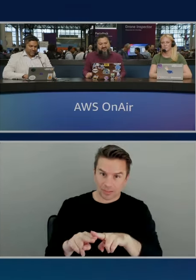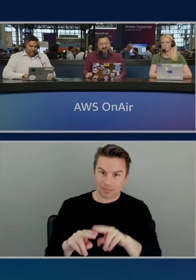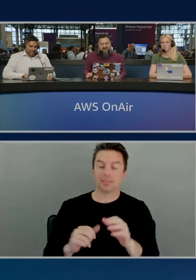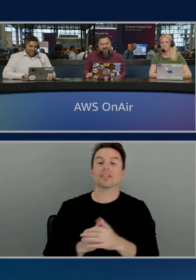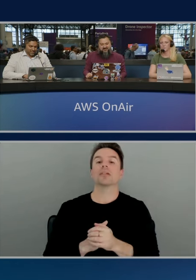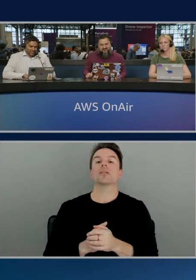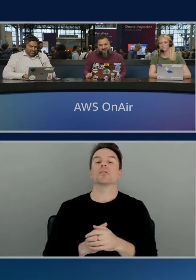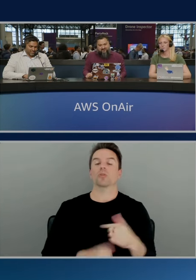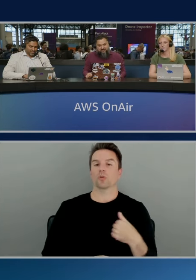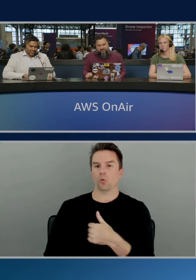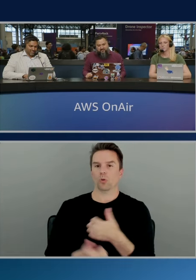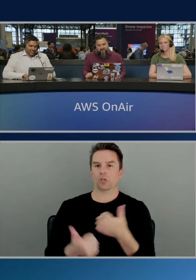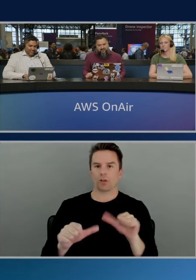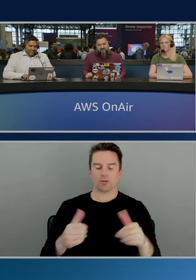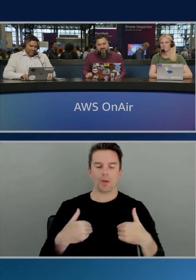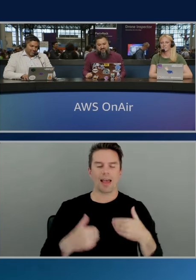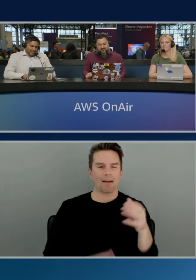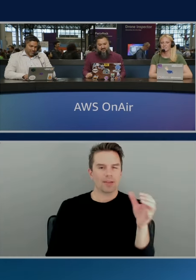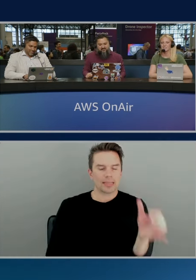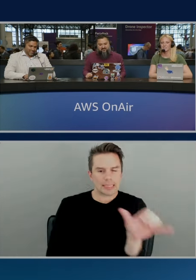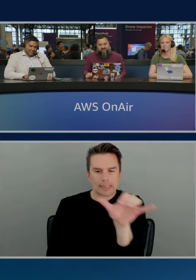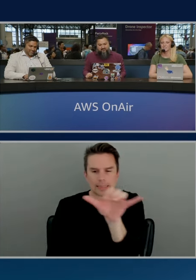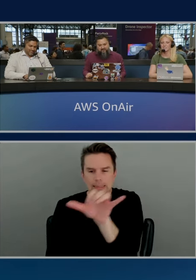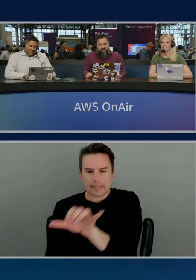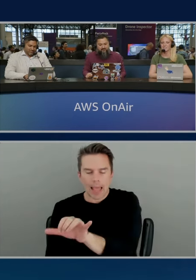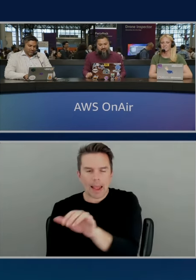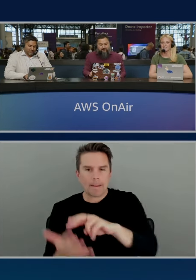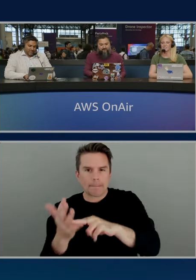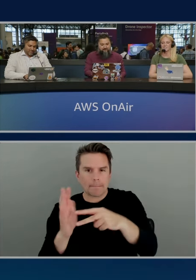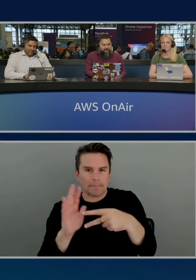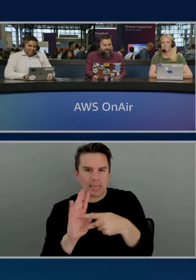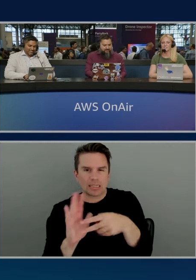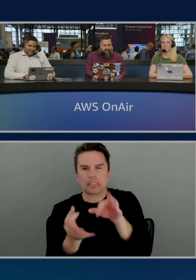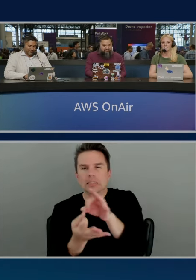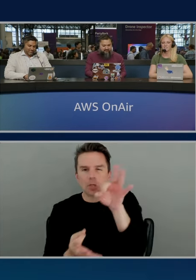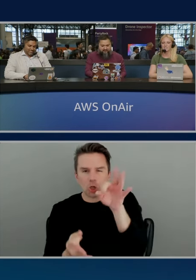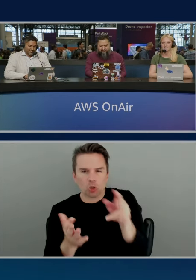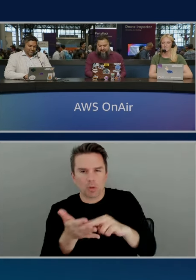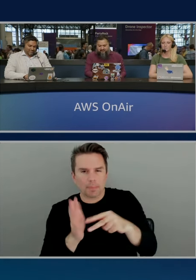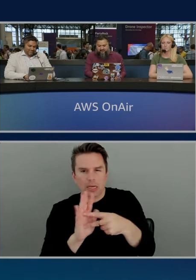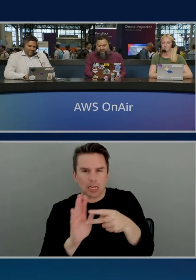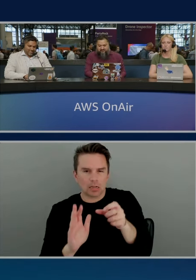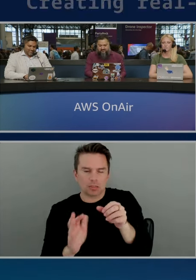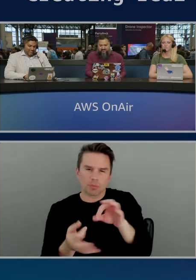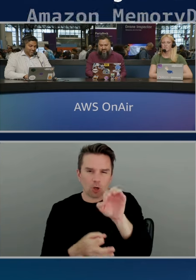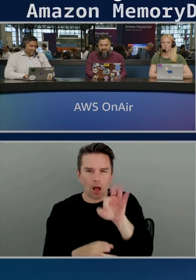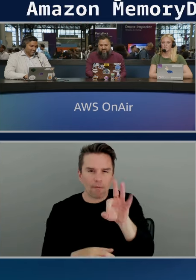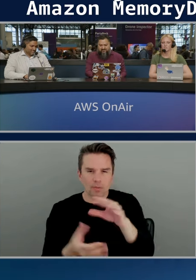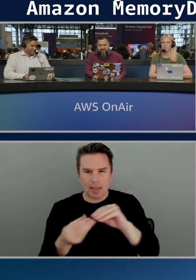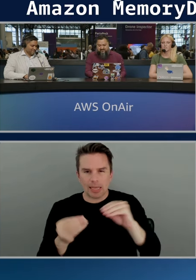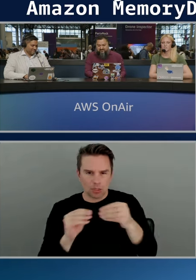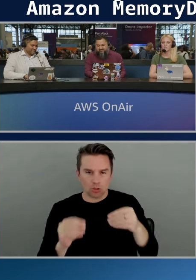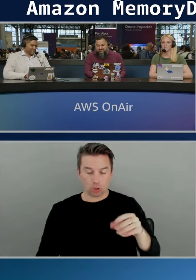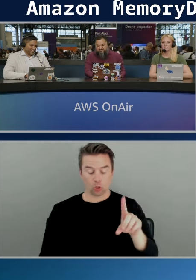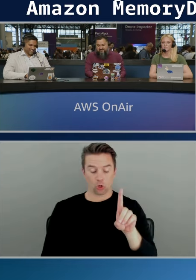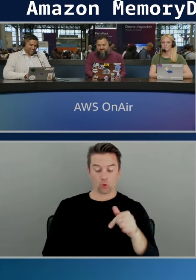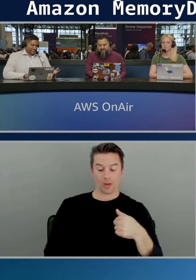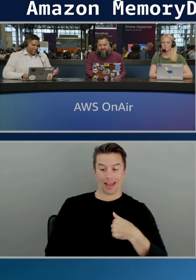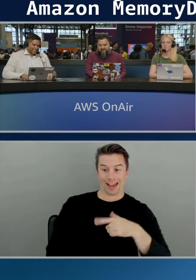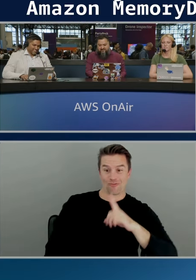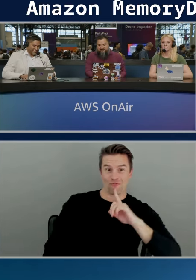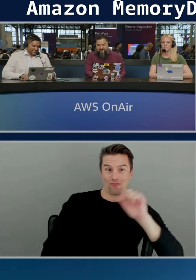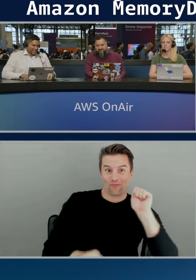same semantic meaning. So maybe do I really need to go? I don't